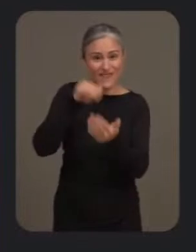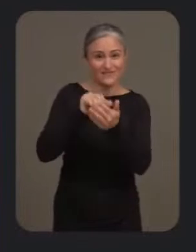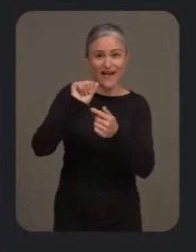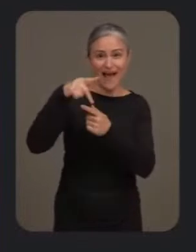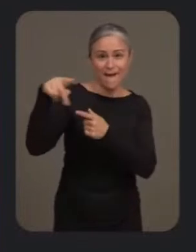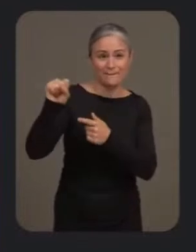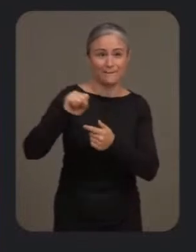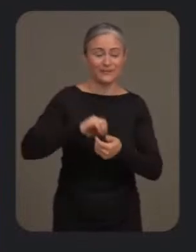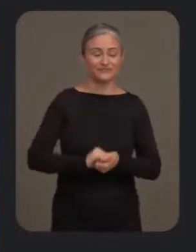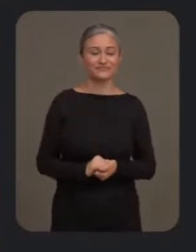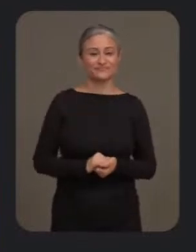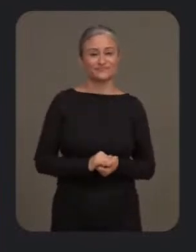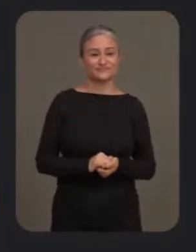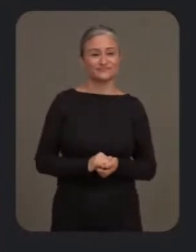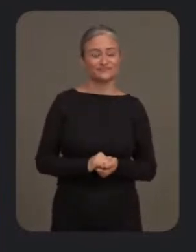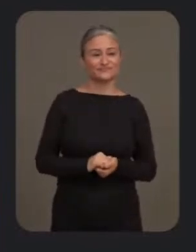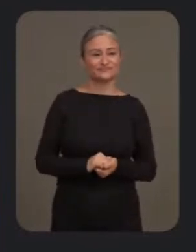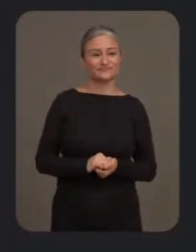3,000 apps.